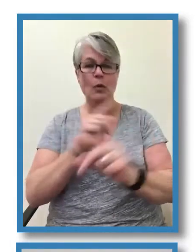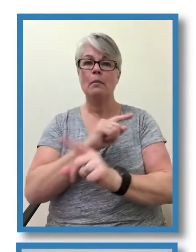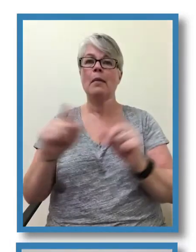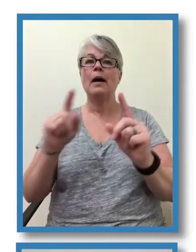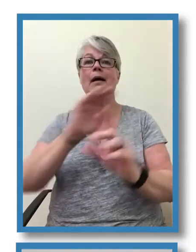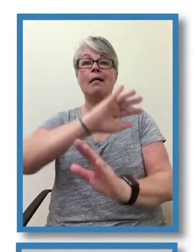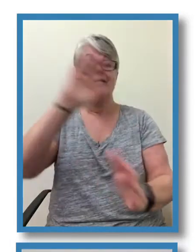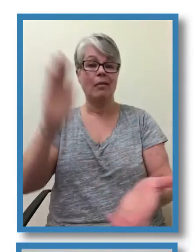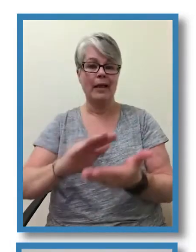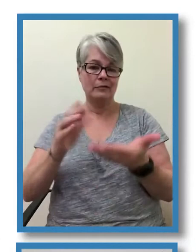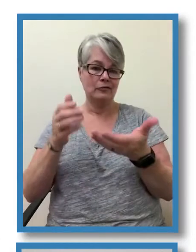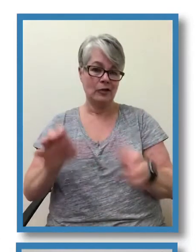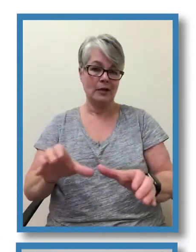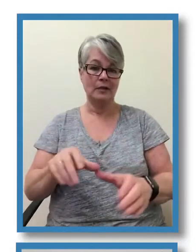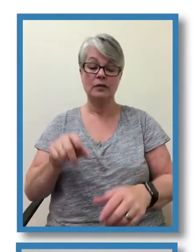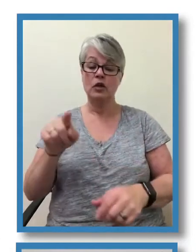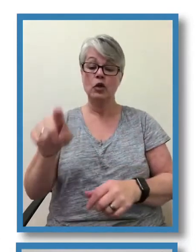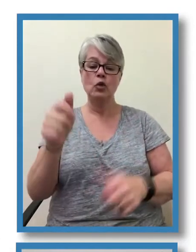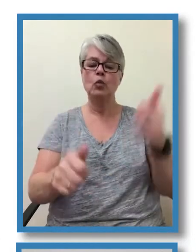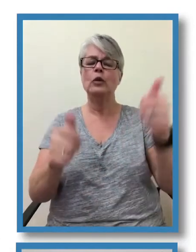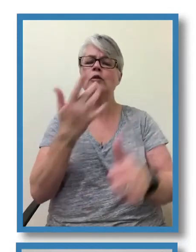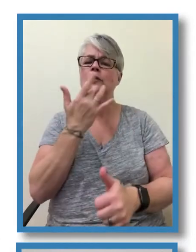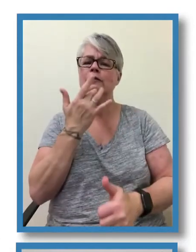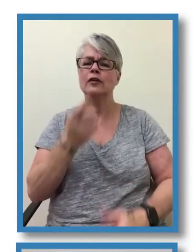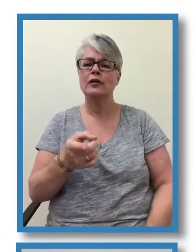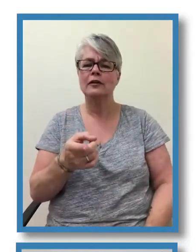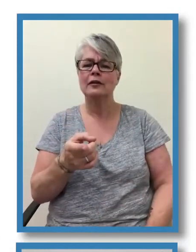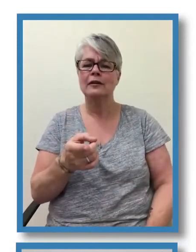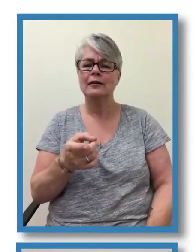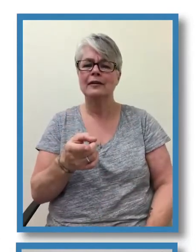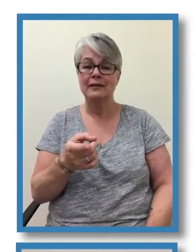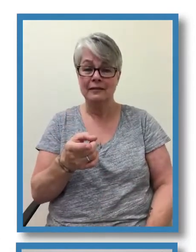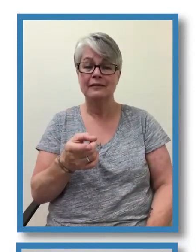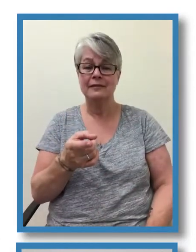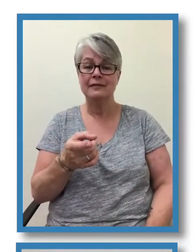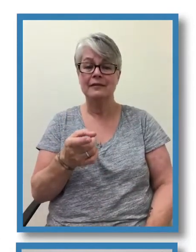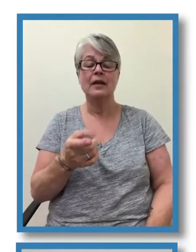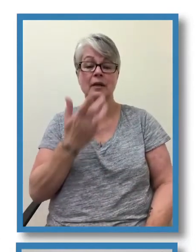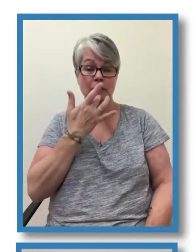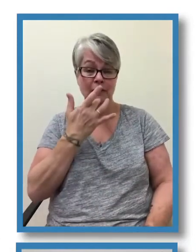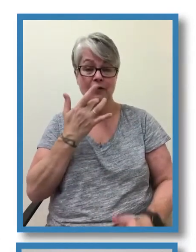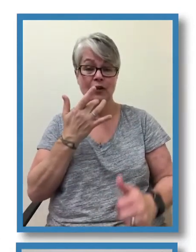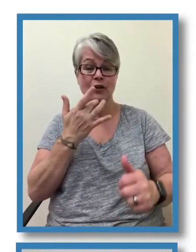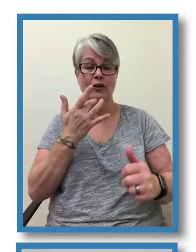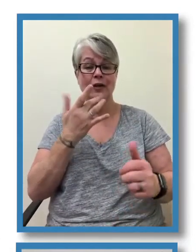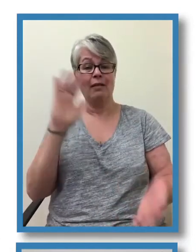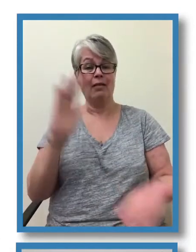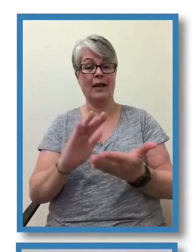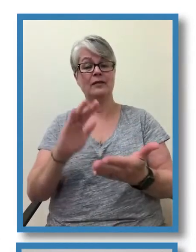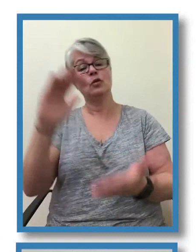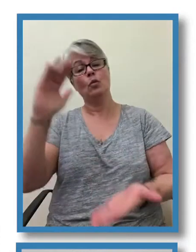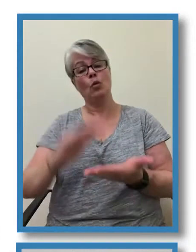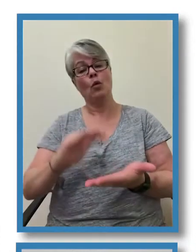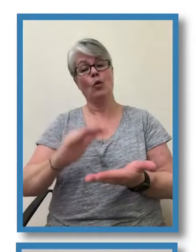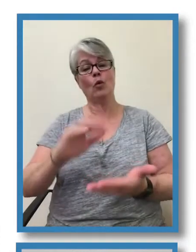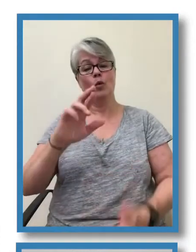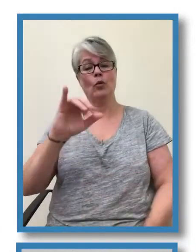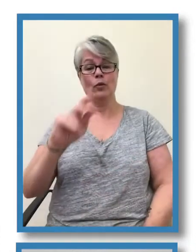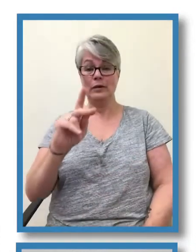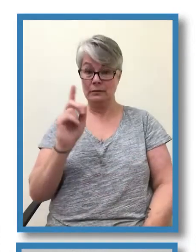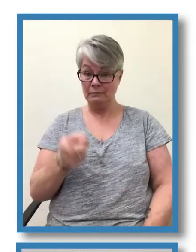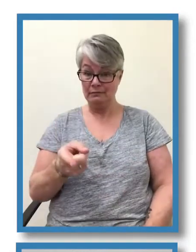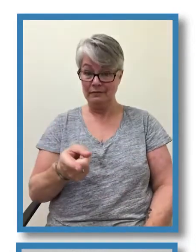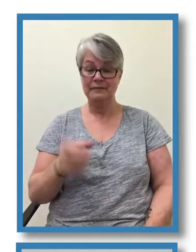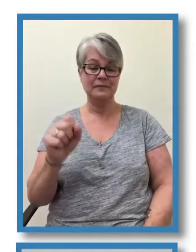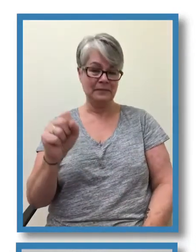So there is another important study called the Finger study, and this was done in Finland.